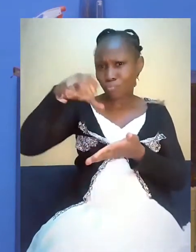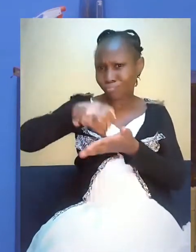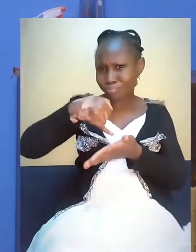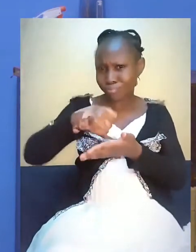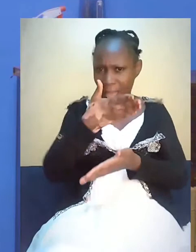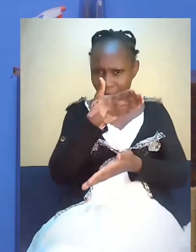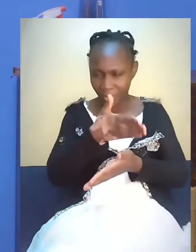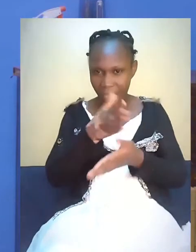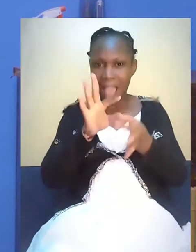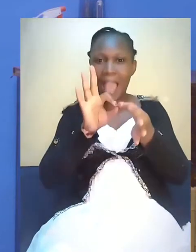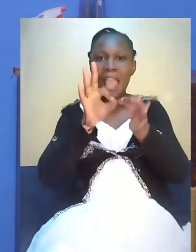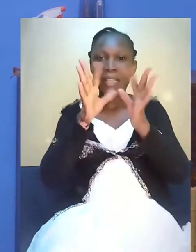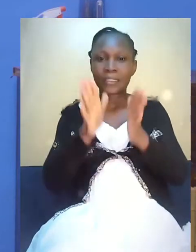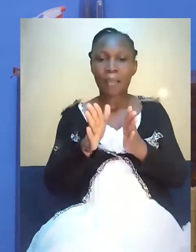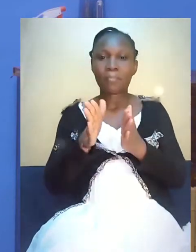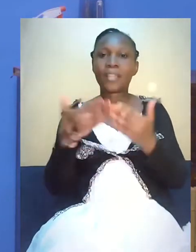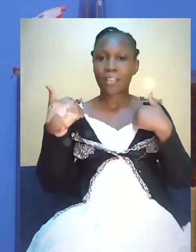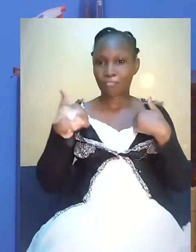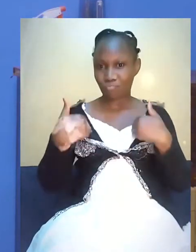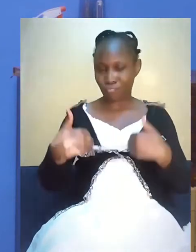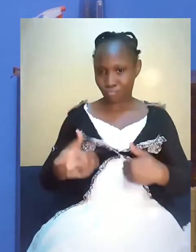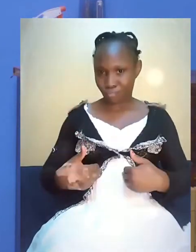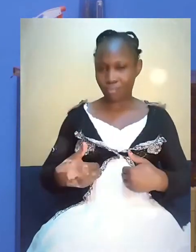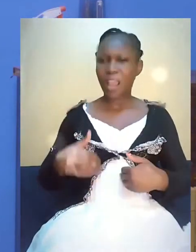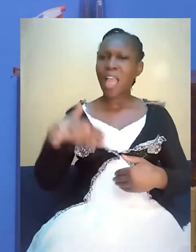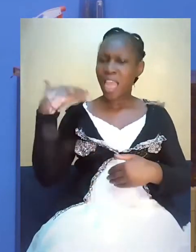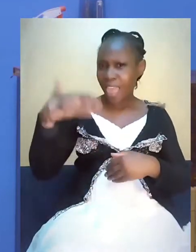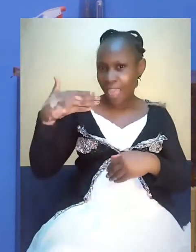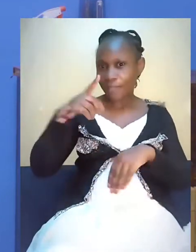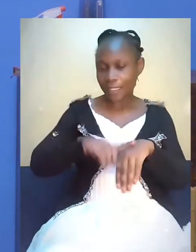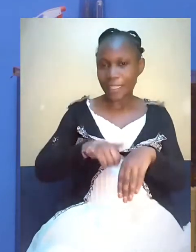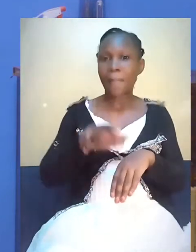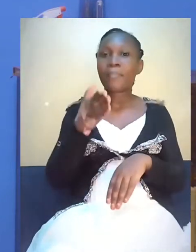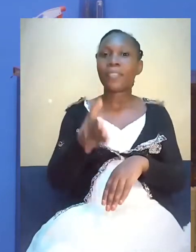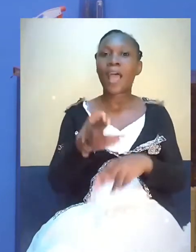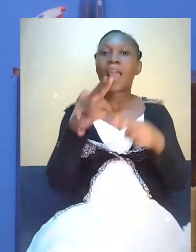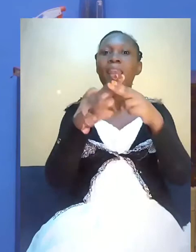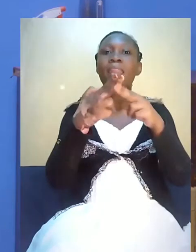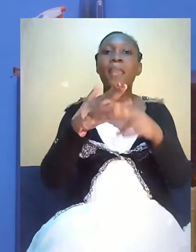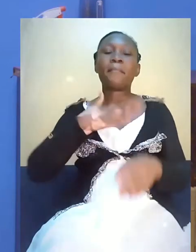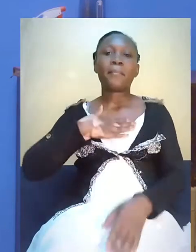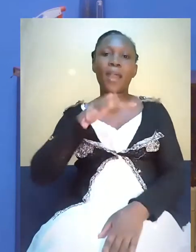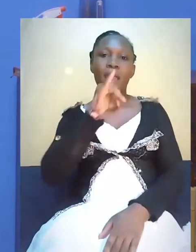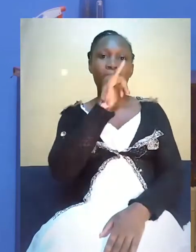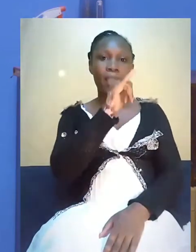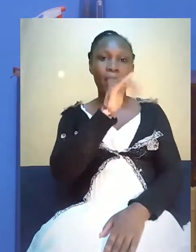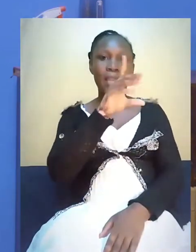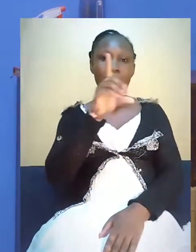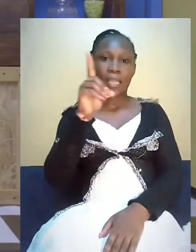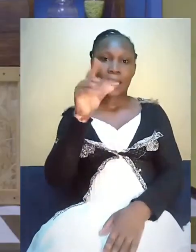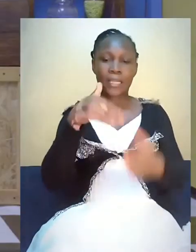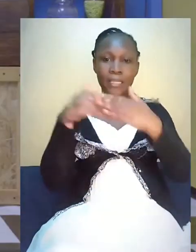having a sign language interpreter in every single episode. And our sign language interpreter is Nkaziri